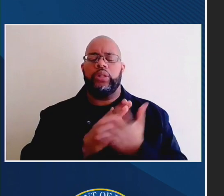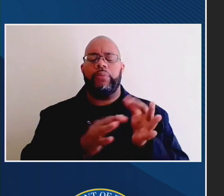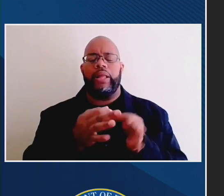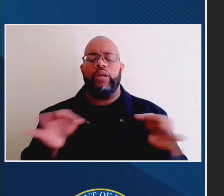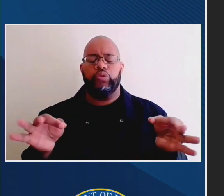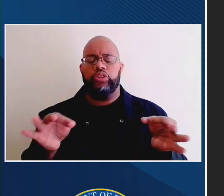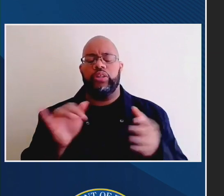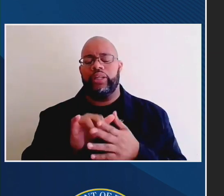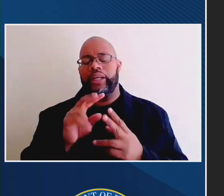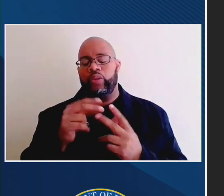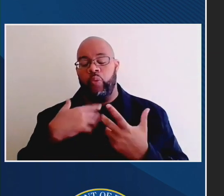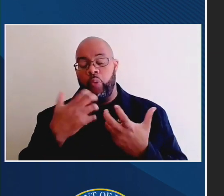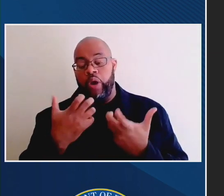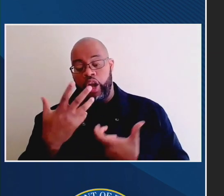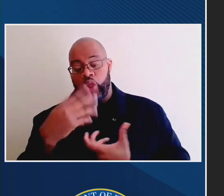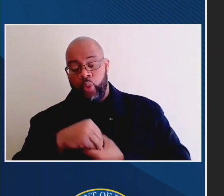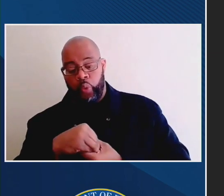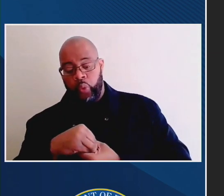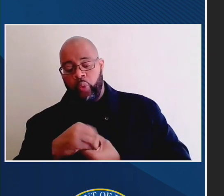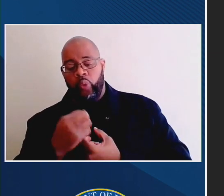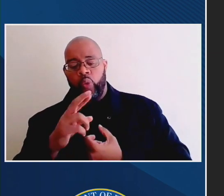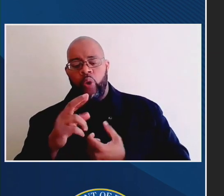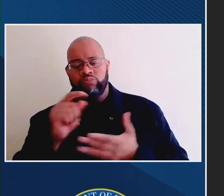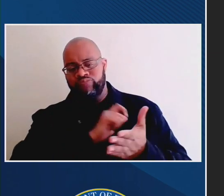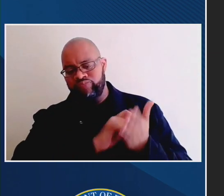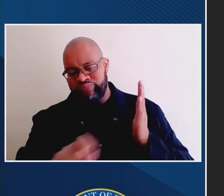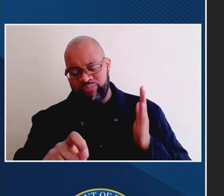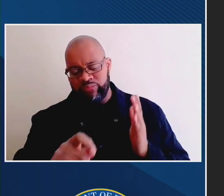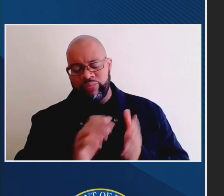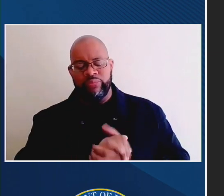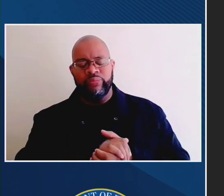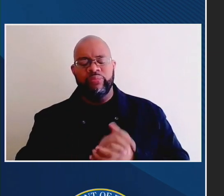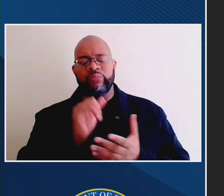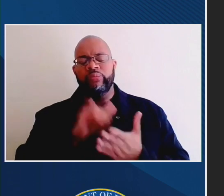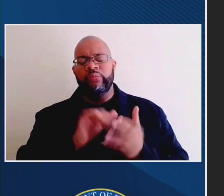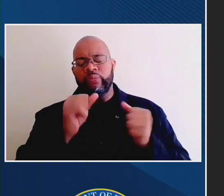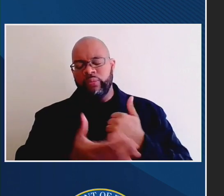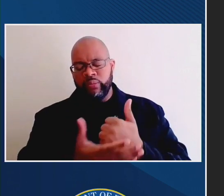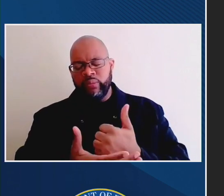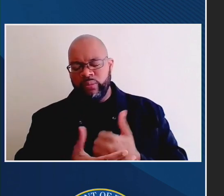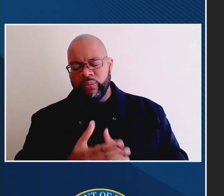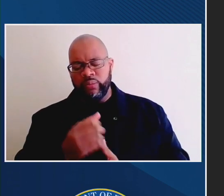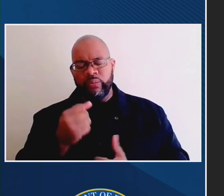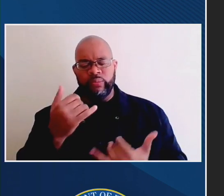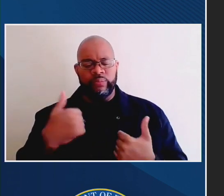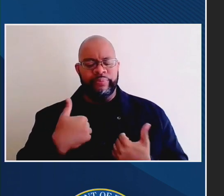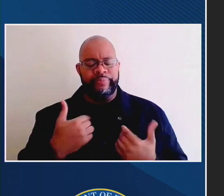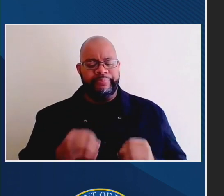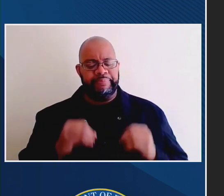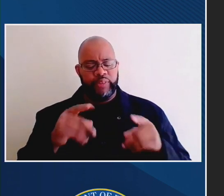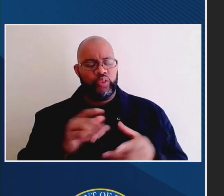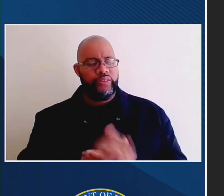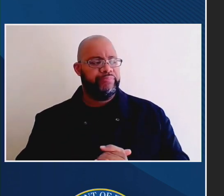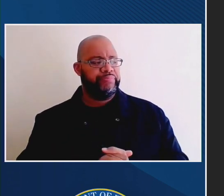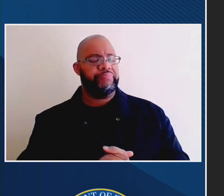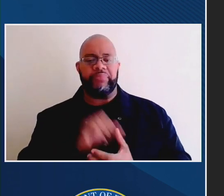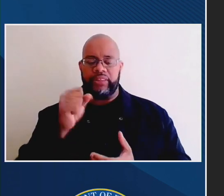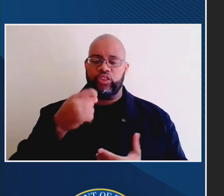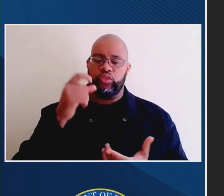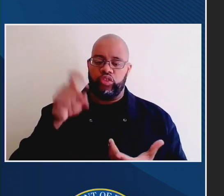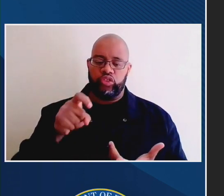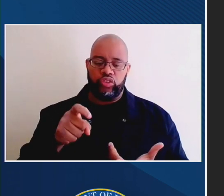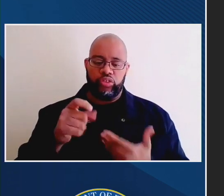we'd like to include or strike out. So that could be helpful. And if now that we have the opportunity, yeah, we should just